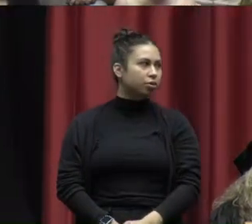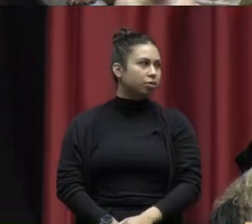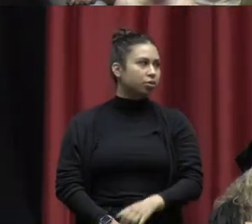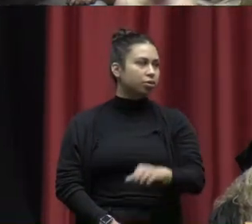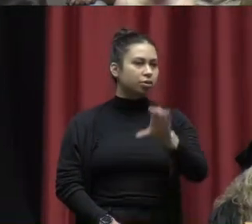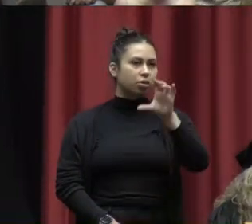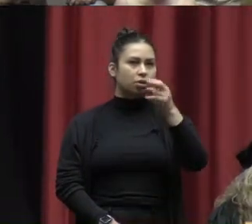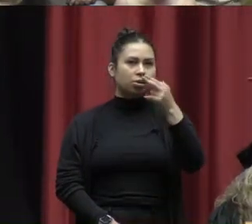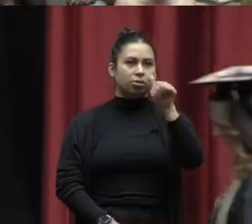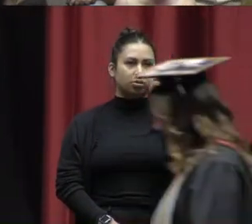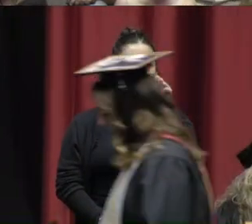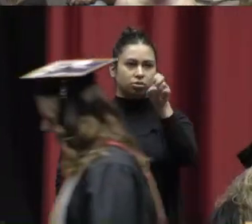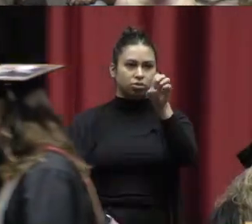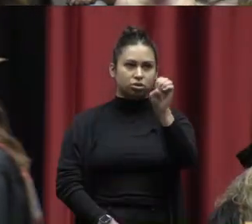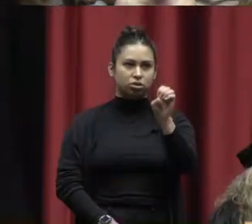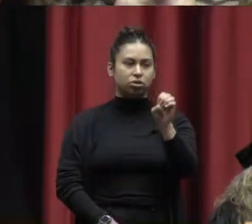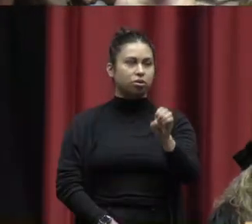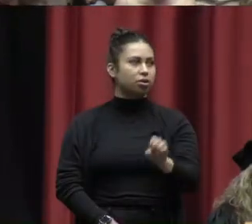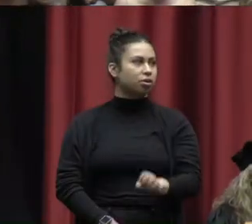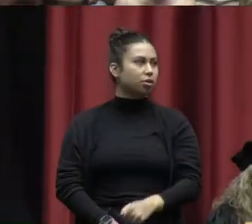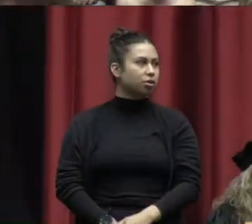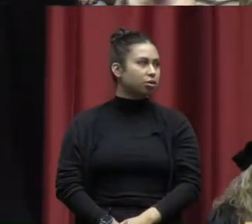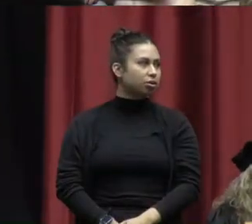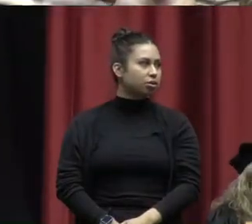Chase Bohannon.